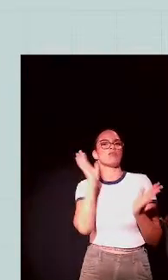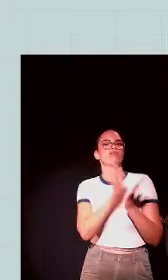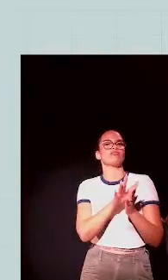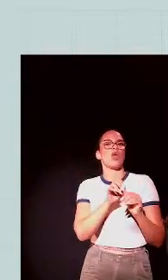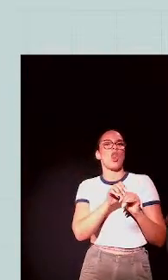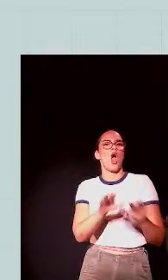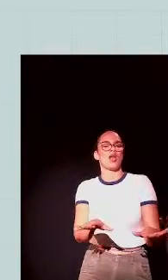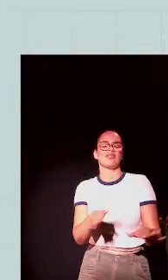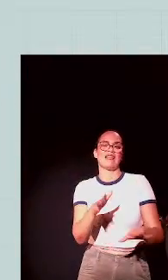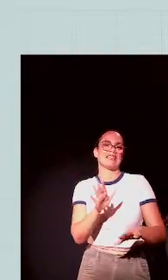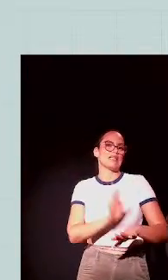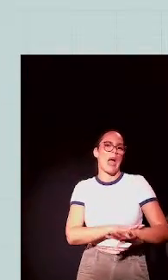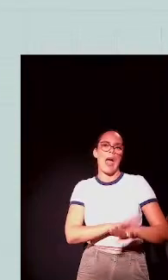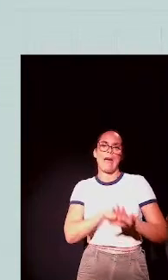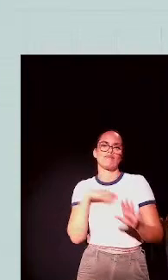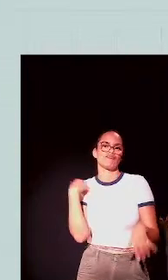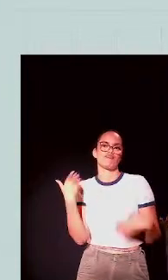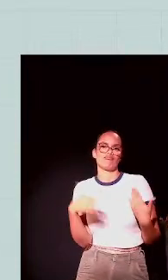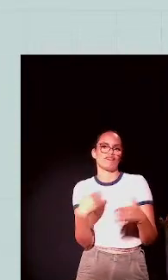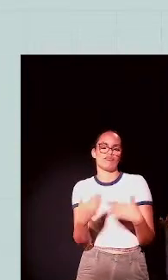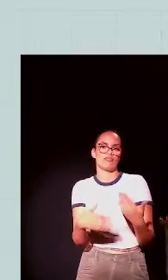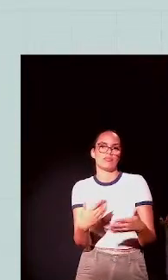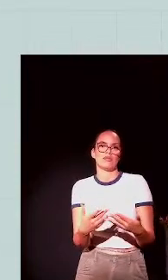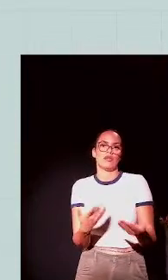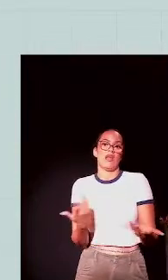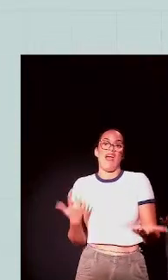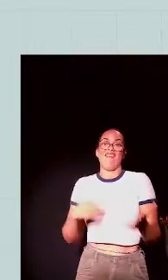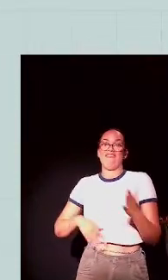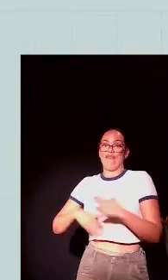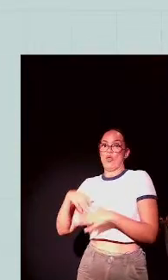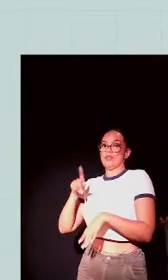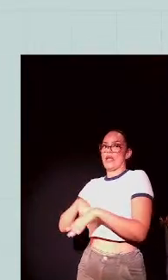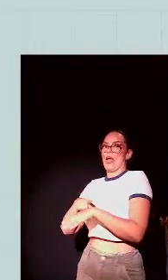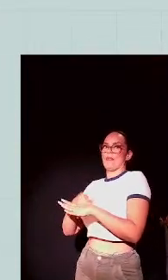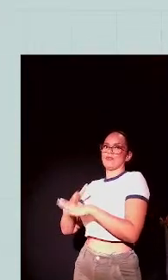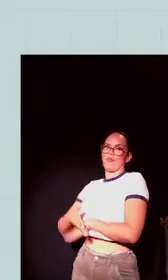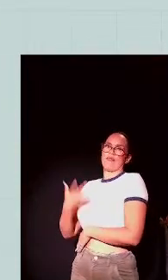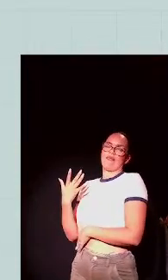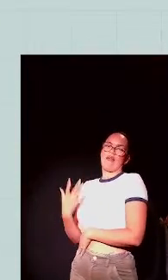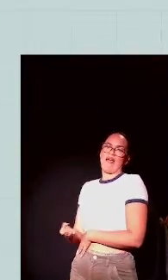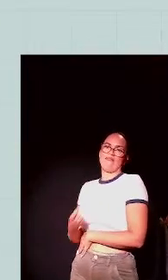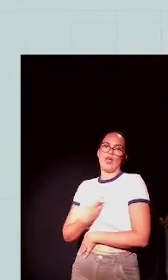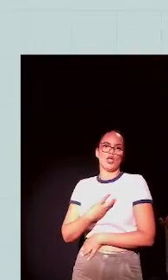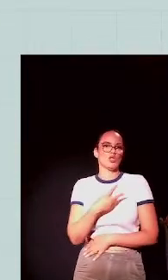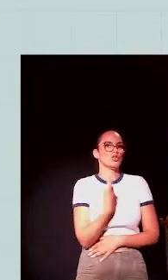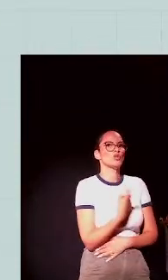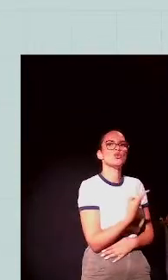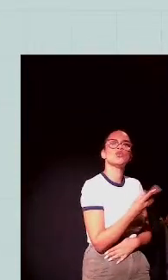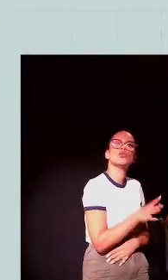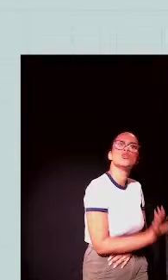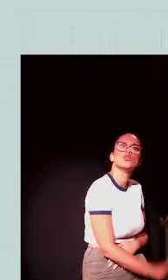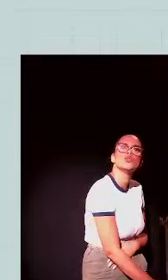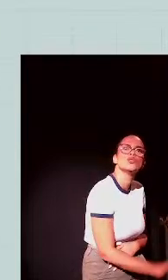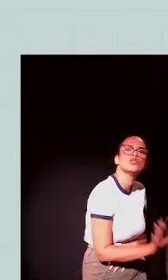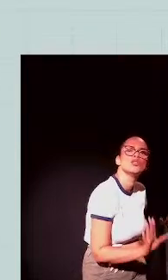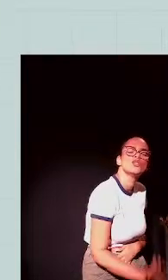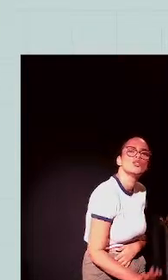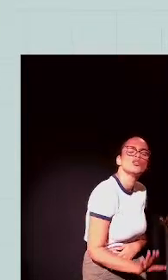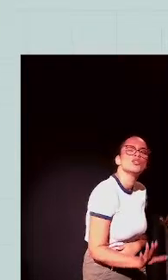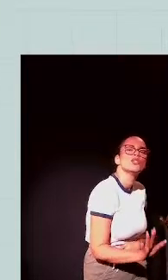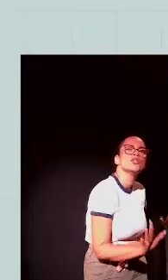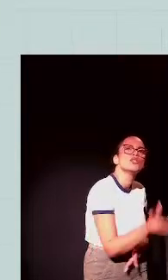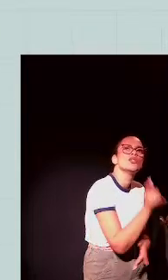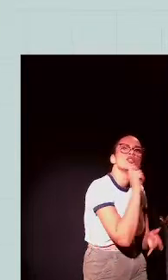take some time to get off the ground because I've got a full-time job and 2 kids and the journalism job. So we'll